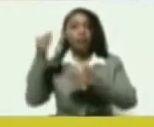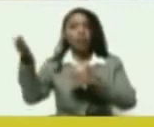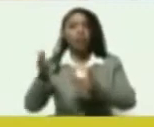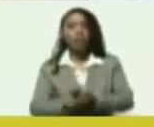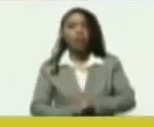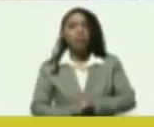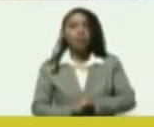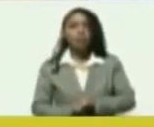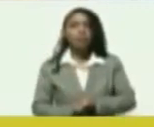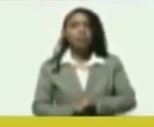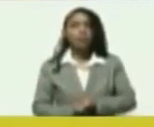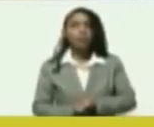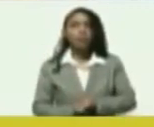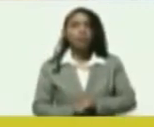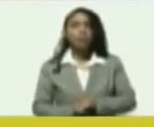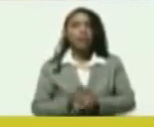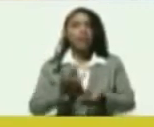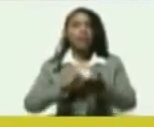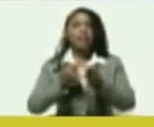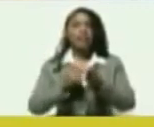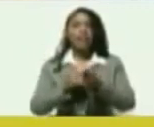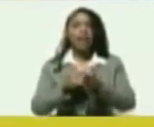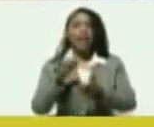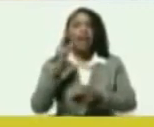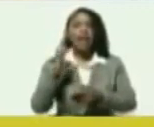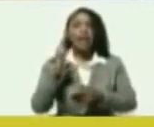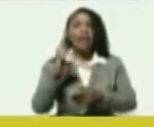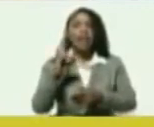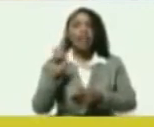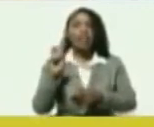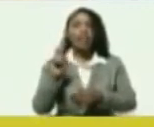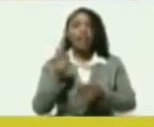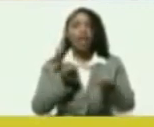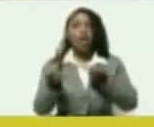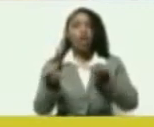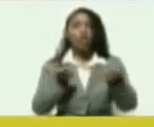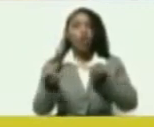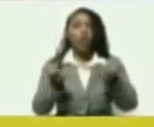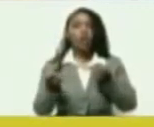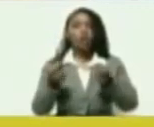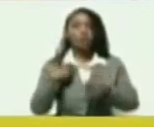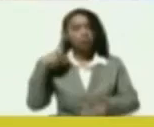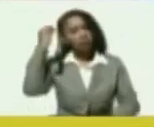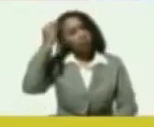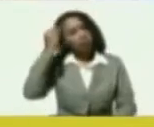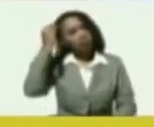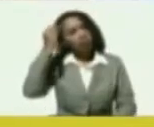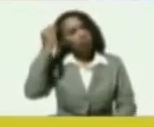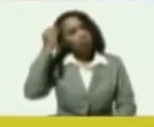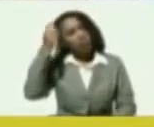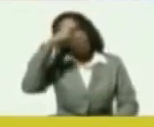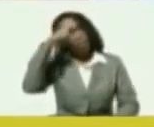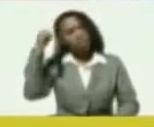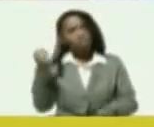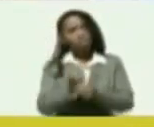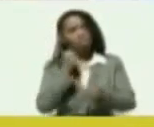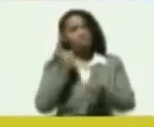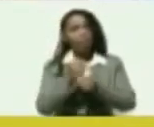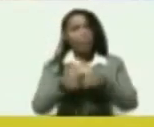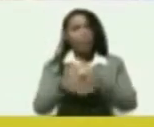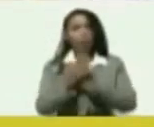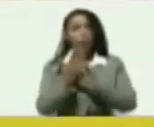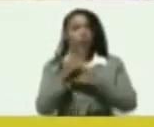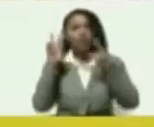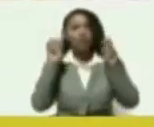net? Significa red y It dominio, means ¿no? net and domain. Pensando y trabajando en la madrugada So I was thinking and